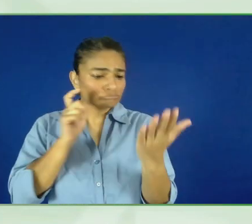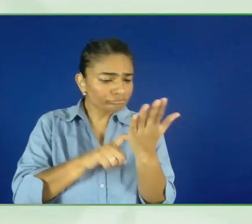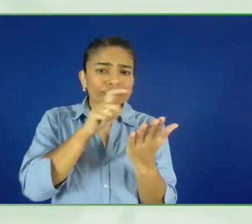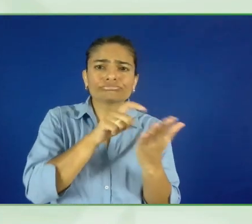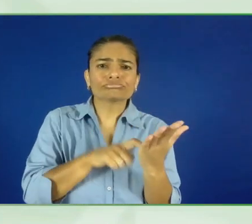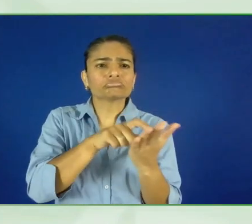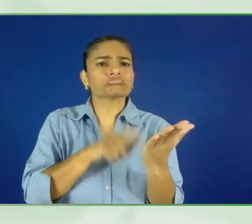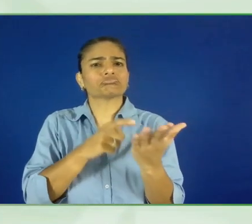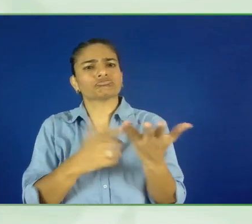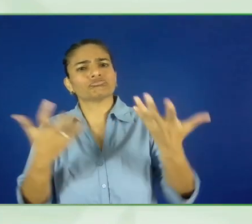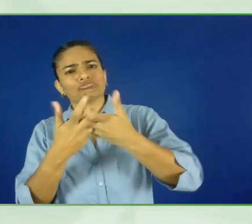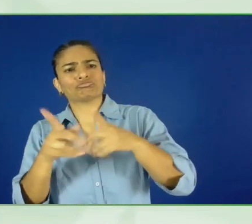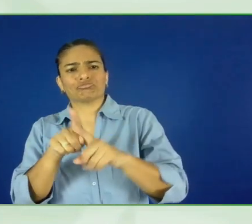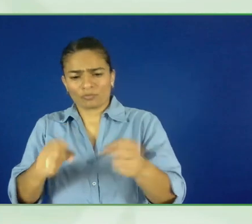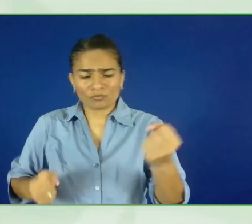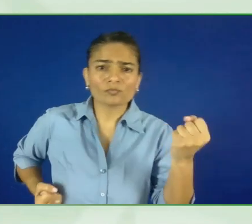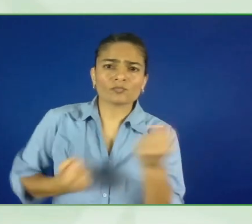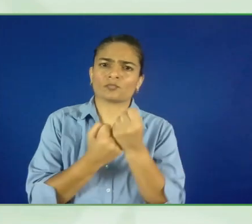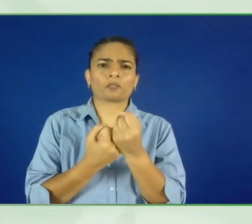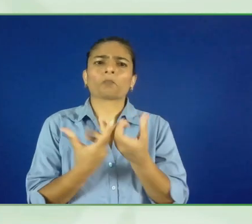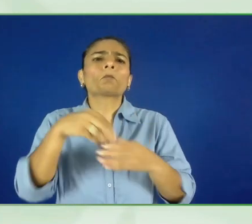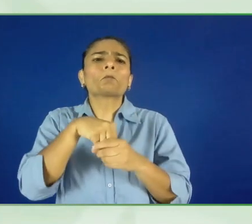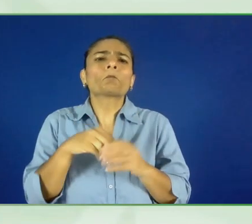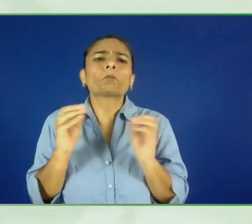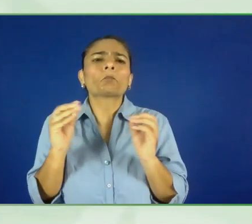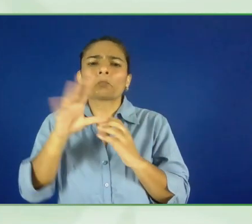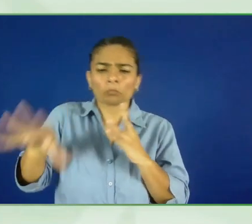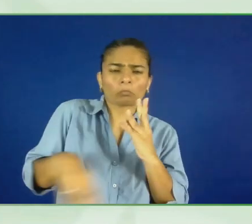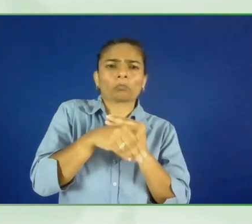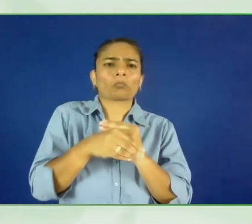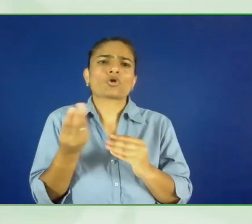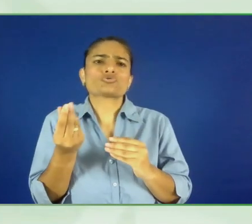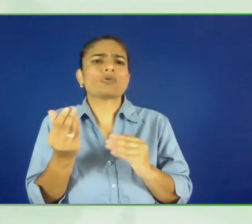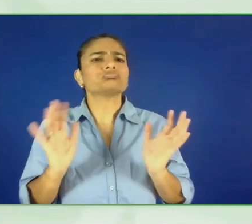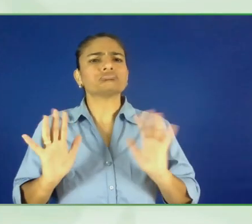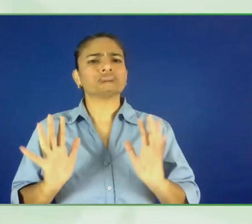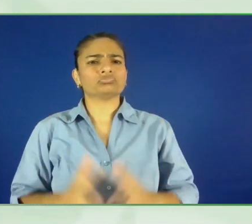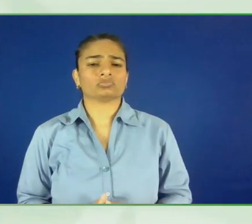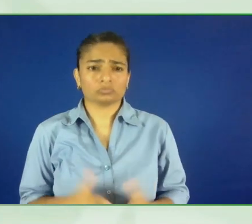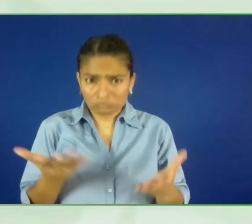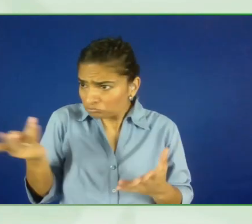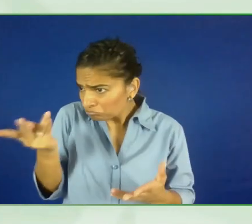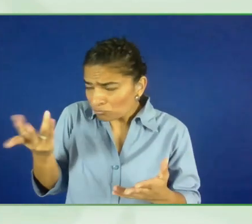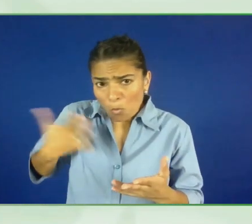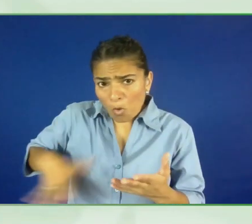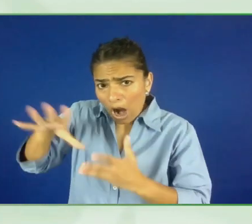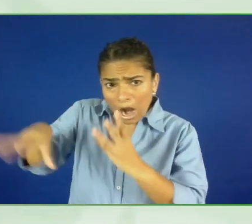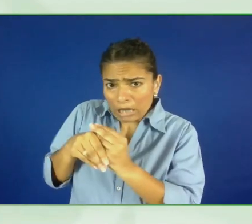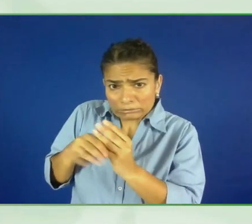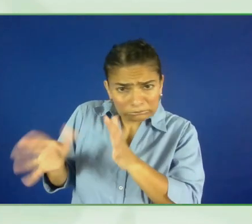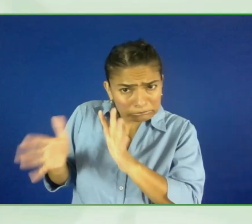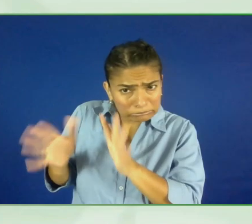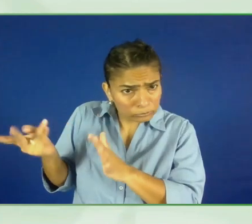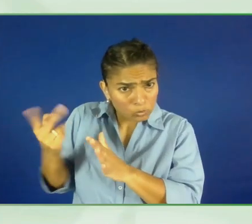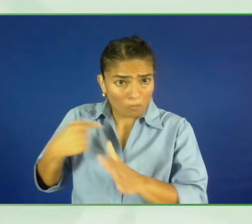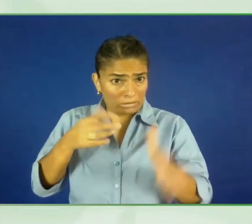costs. So, anything you want to add at this stage, Christopher and Joanna, that Good. I got wrong? Okay.